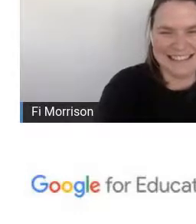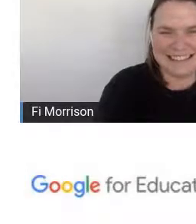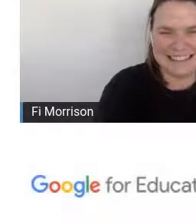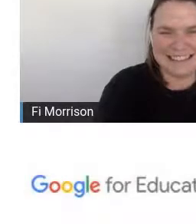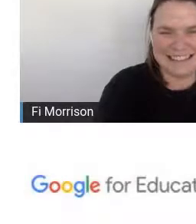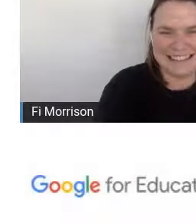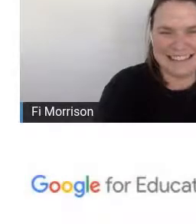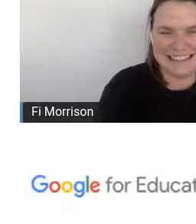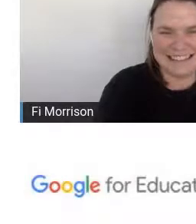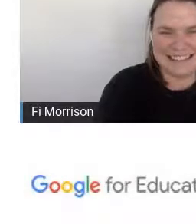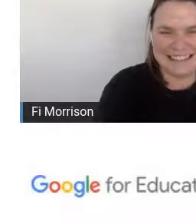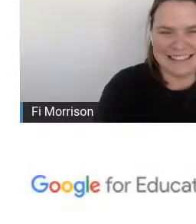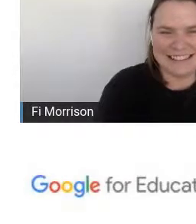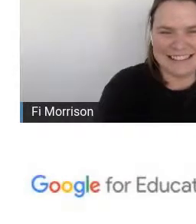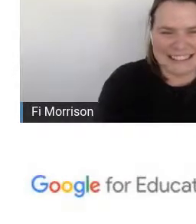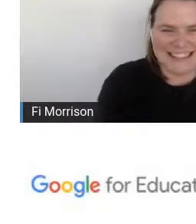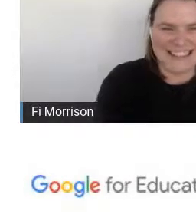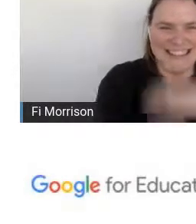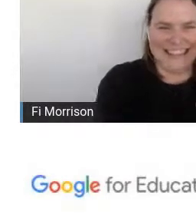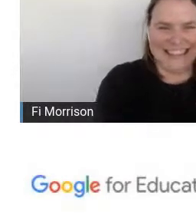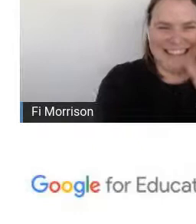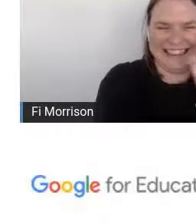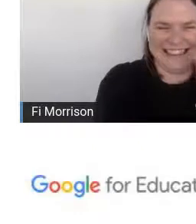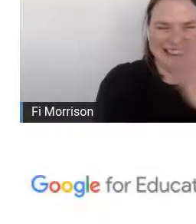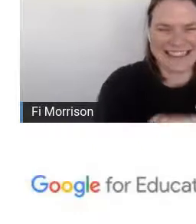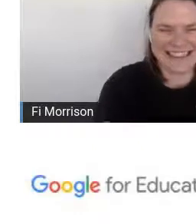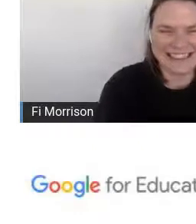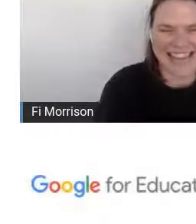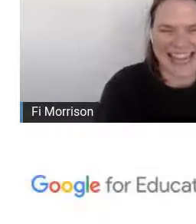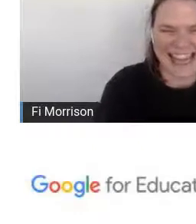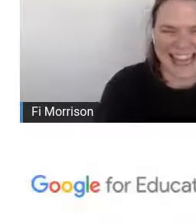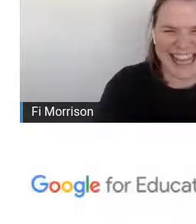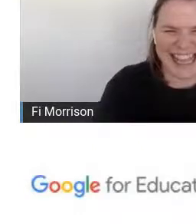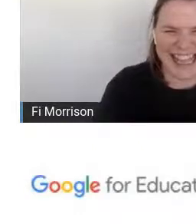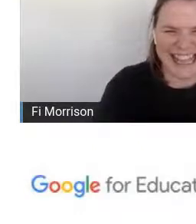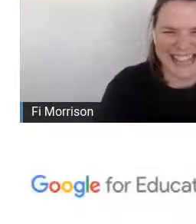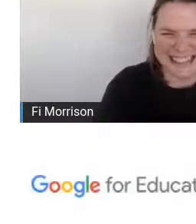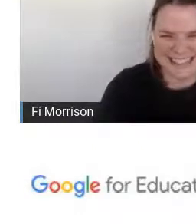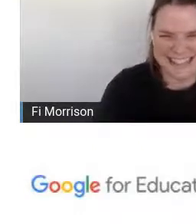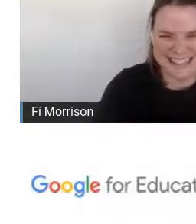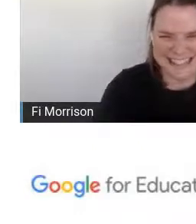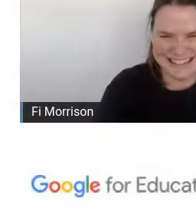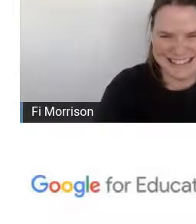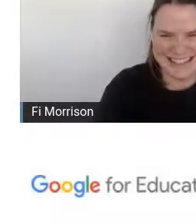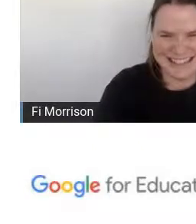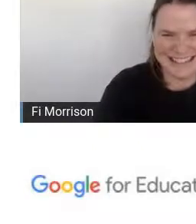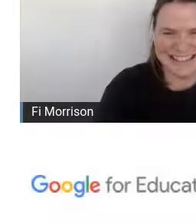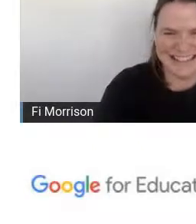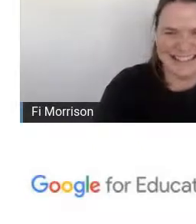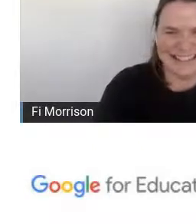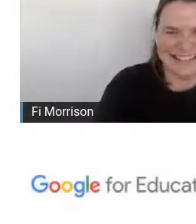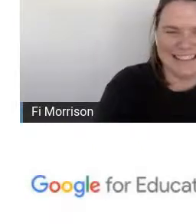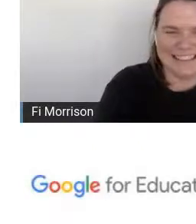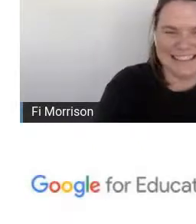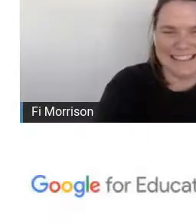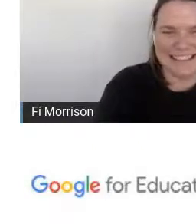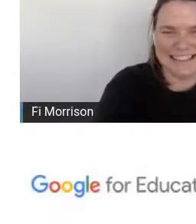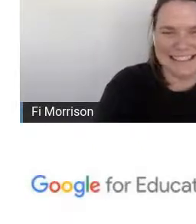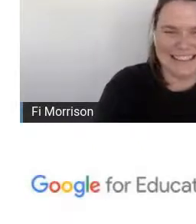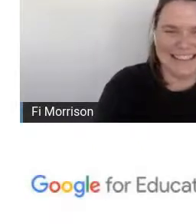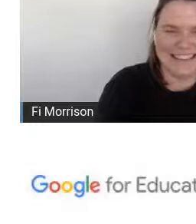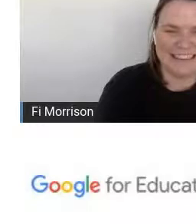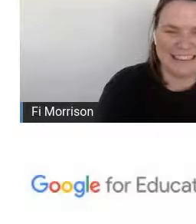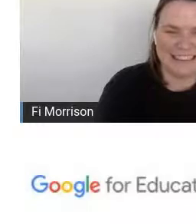they magically remove us, Steve. So yeah. I think we're just like the hook that comes down off the screen and we disappear.